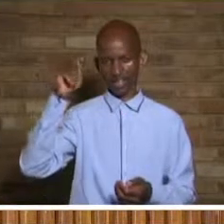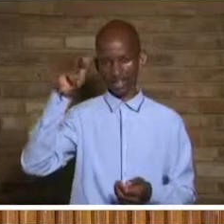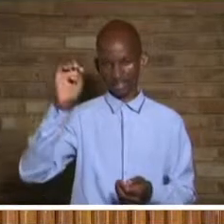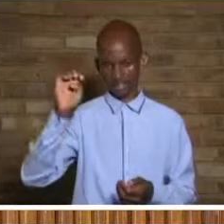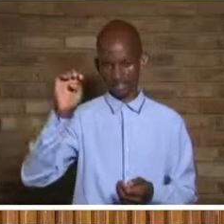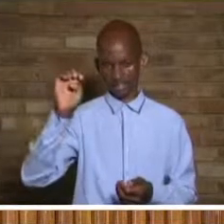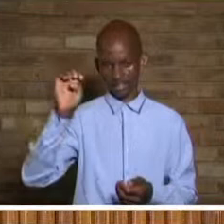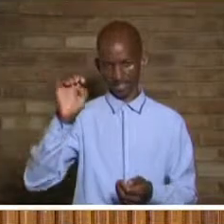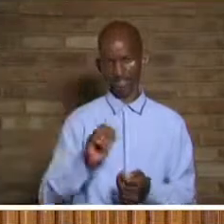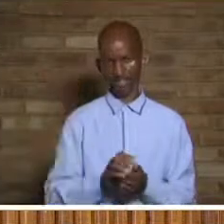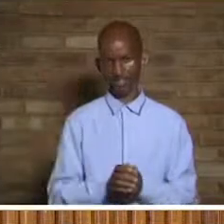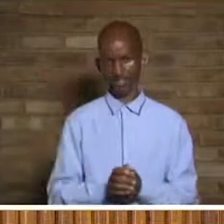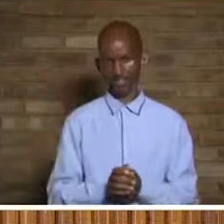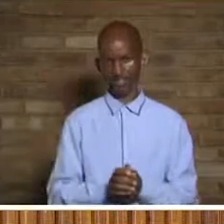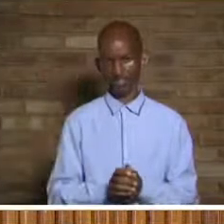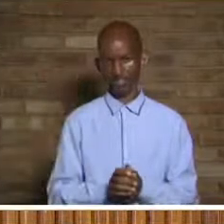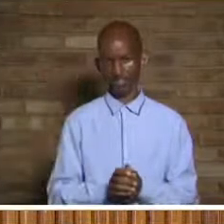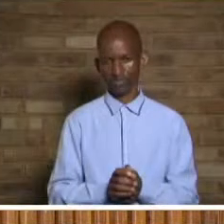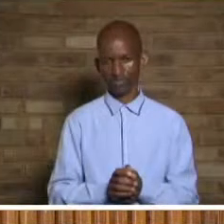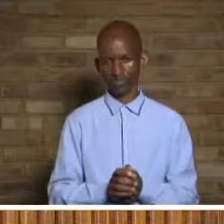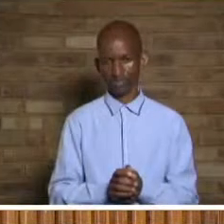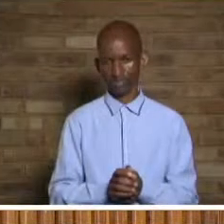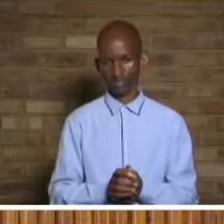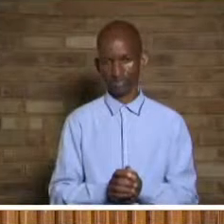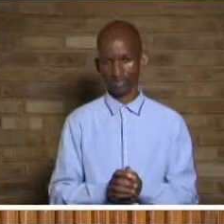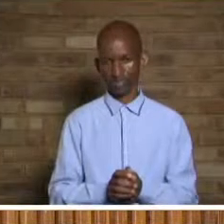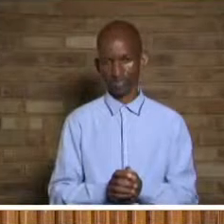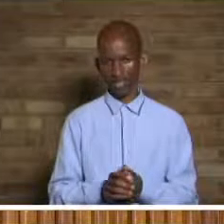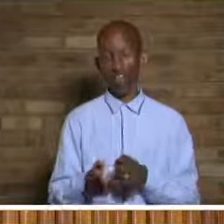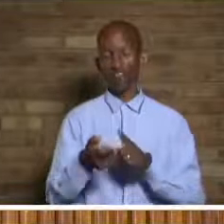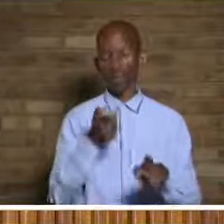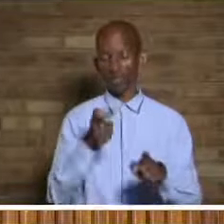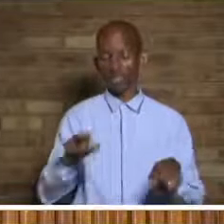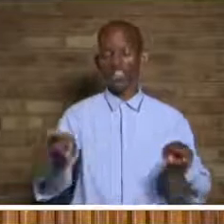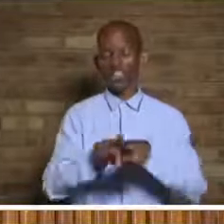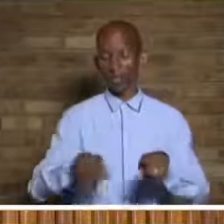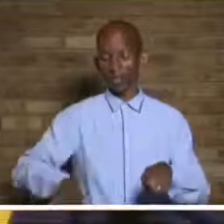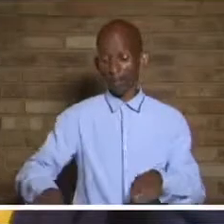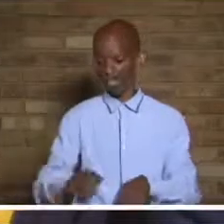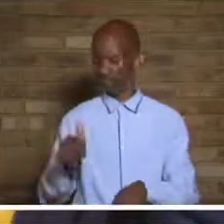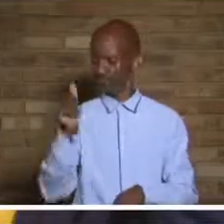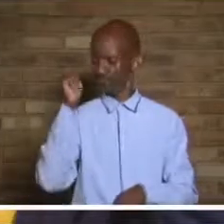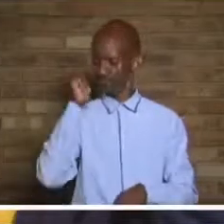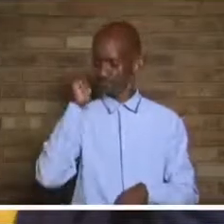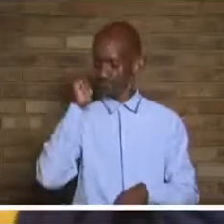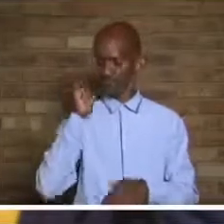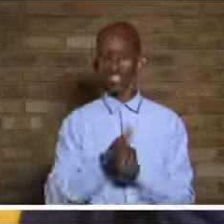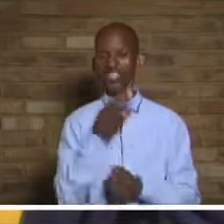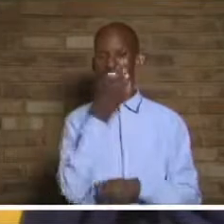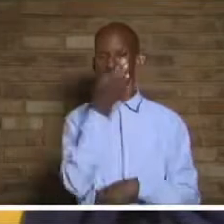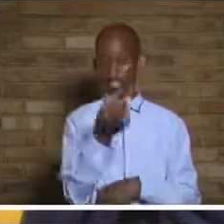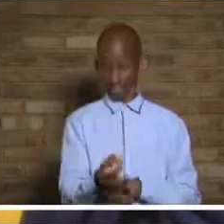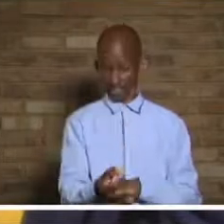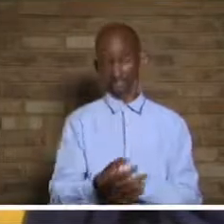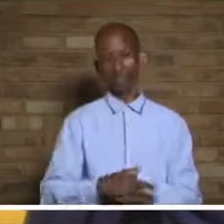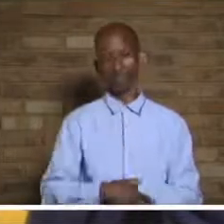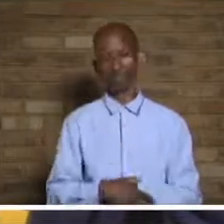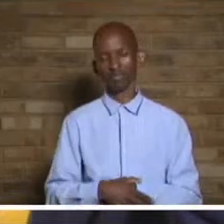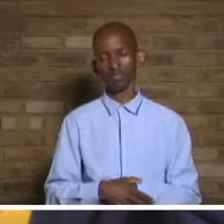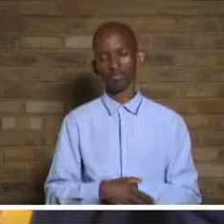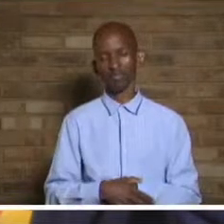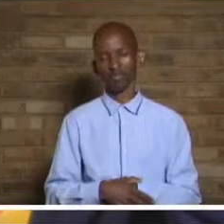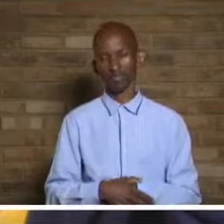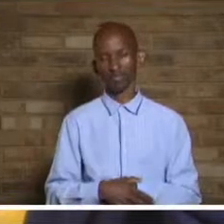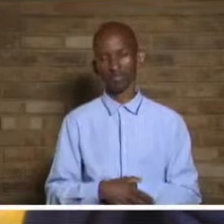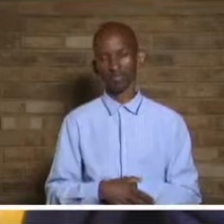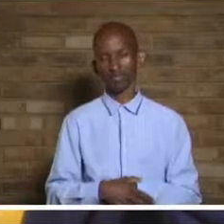Margaret Nchingila. dula hona mo mme o a qetang ho bua teng. I'm residing at the same place as the previous speaker. Ke